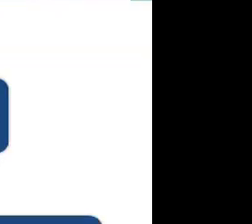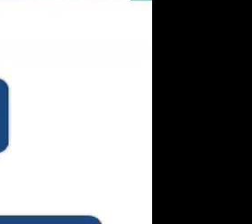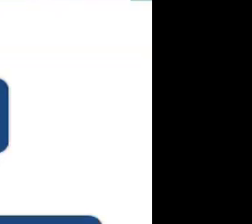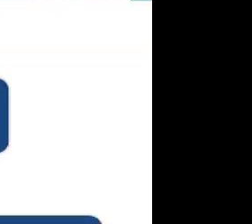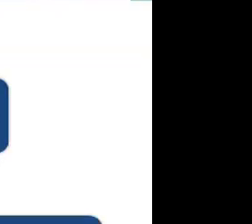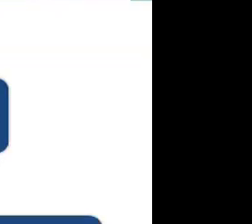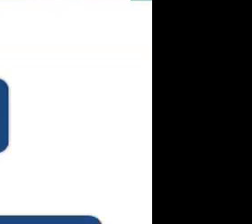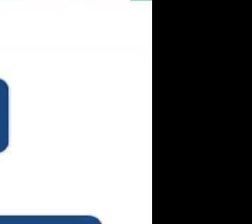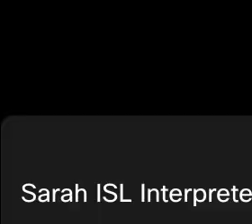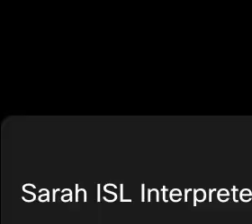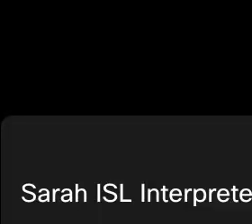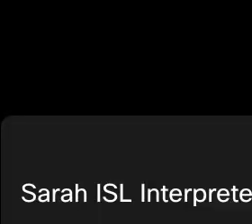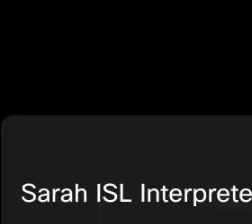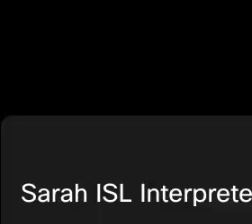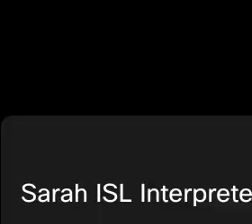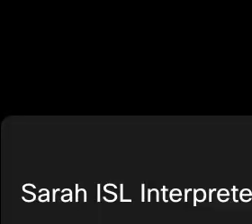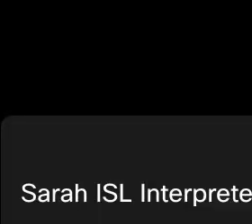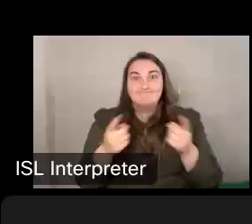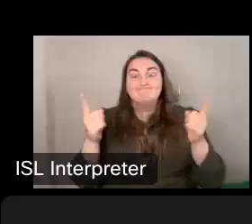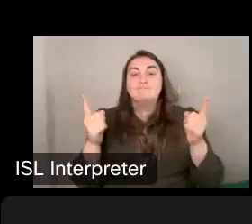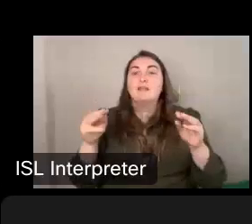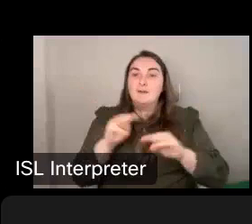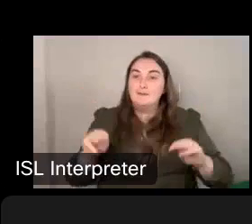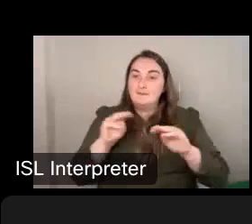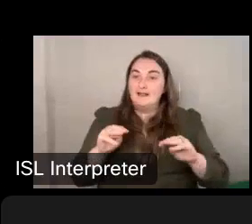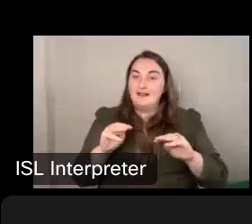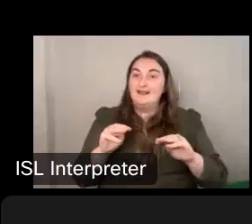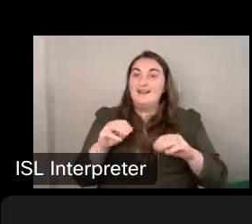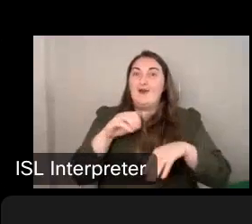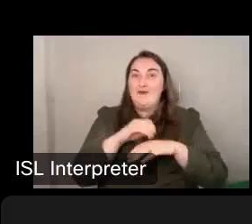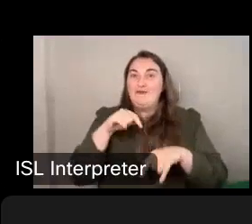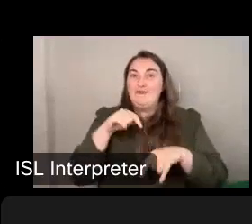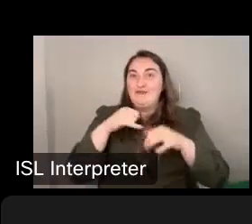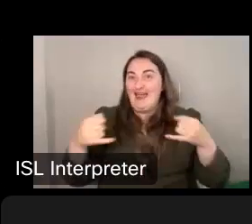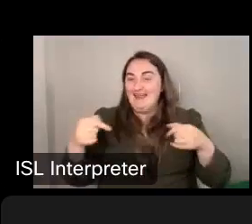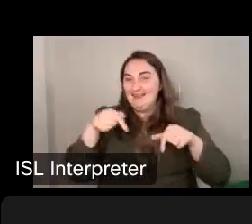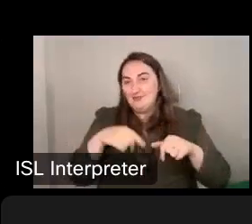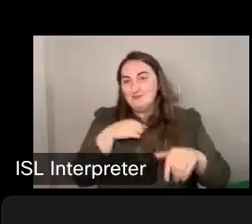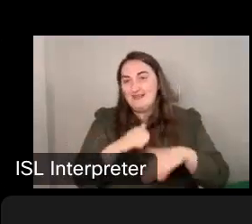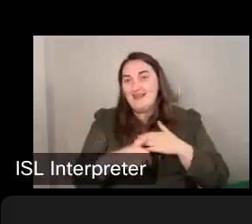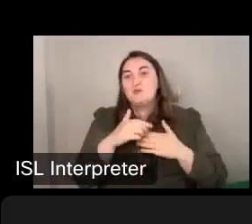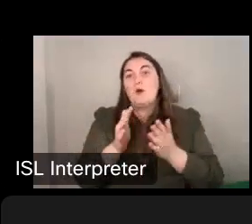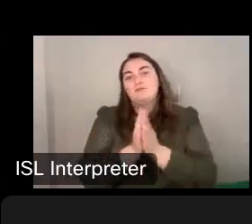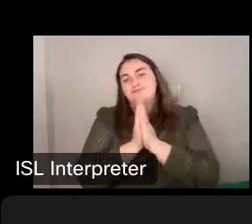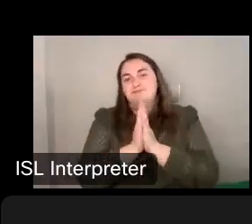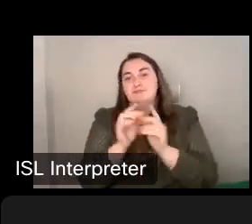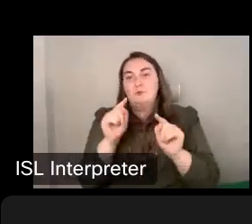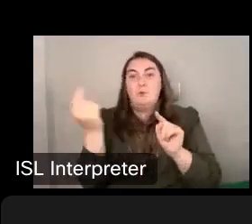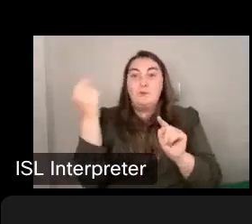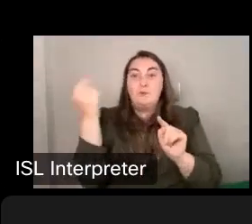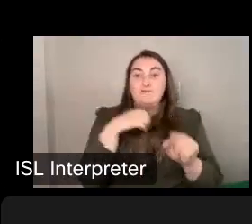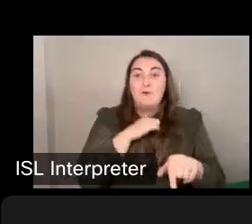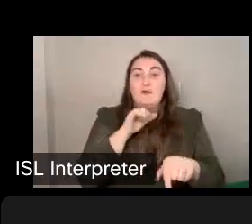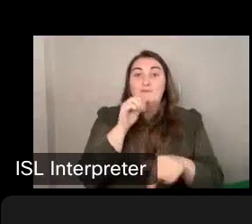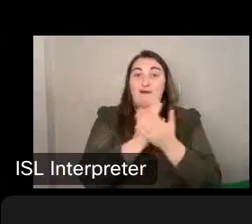have a lot of open disclosure people on the line, so we're very appreciative of you here for this part of